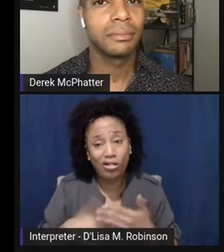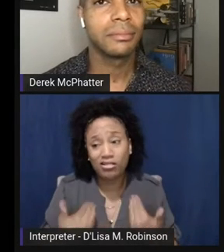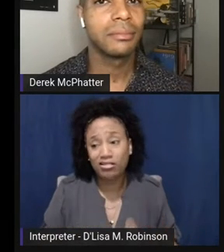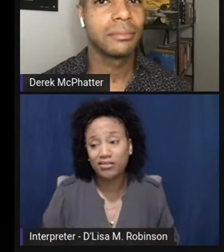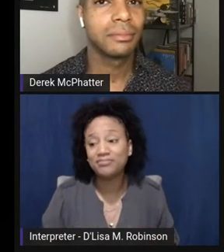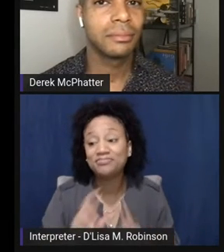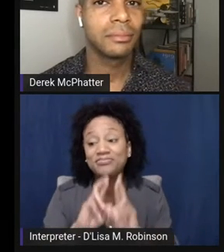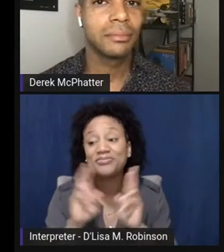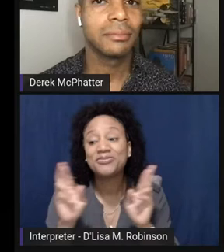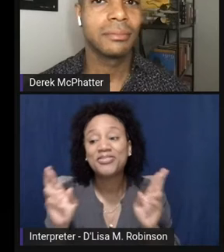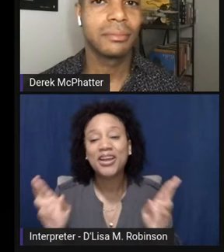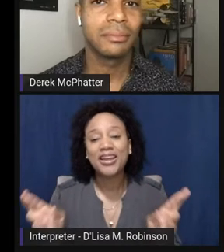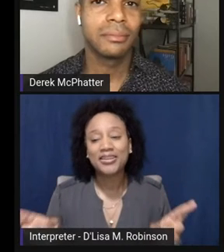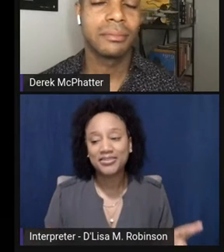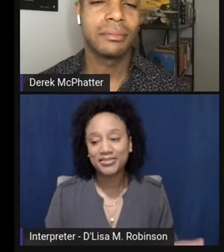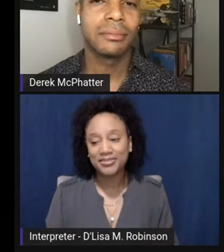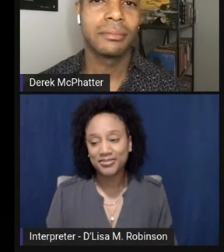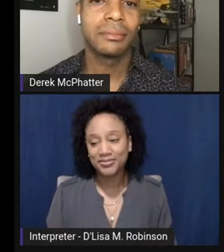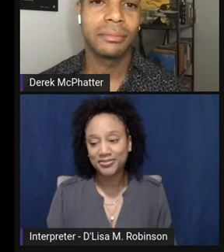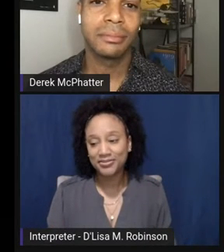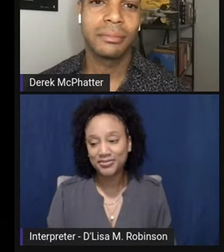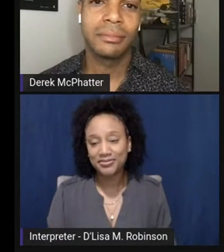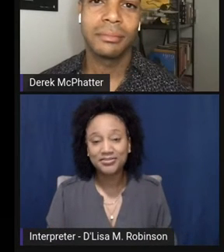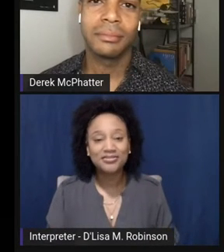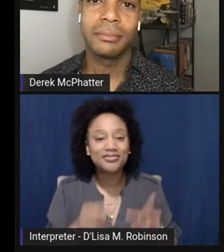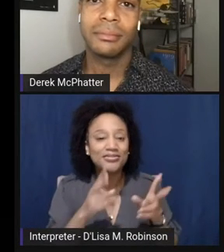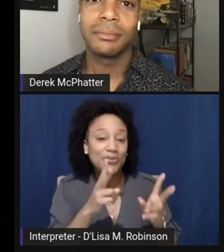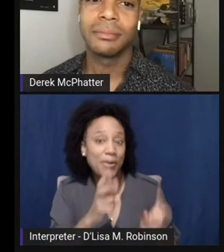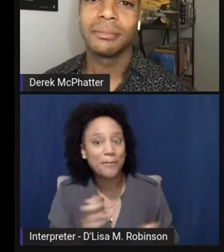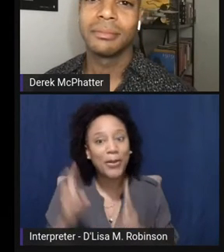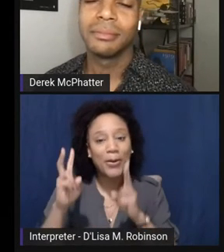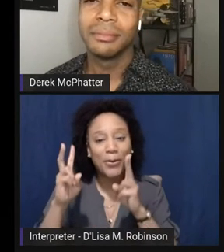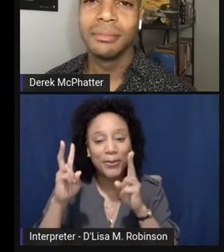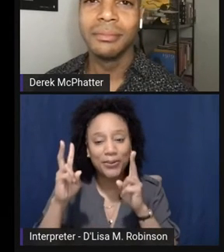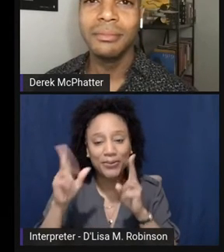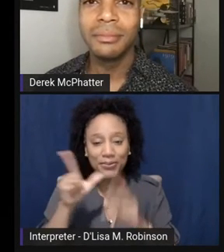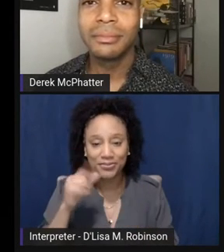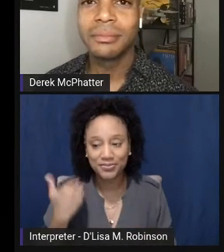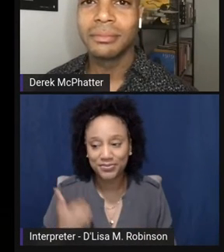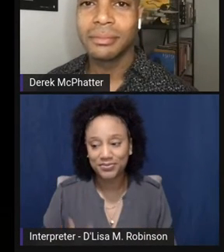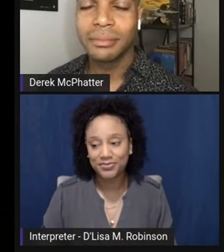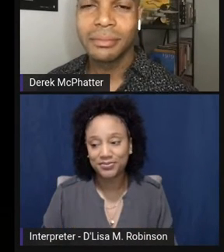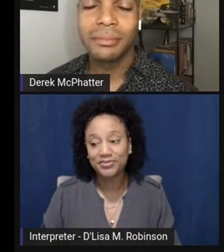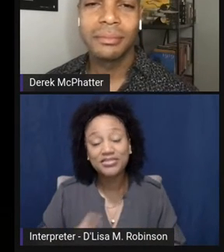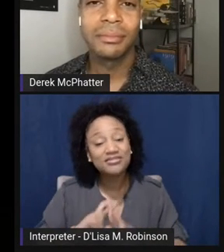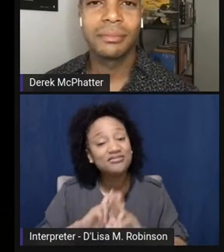ready to upload me. I'm ready to